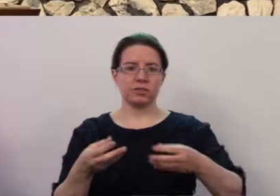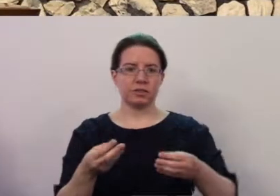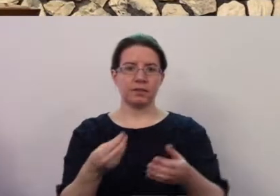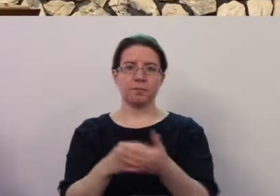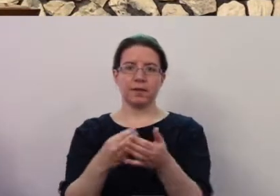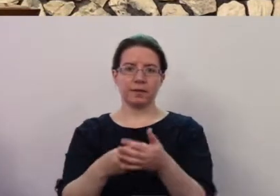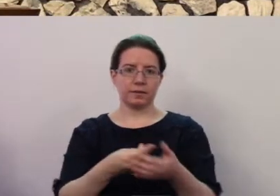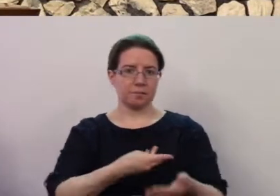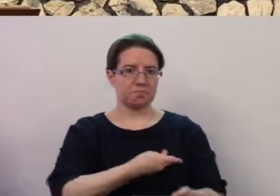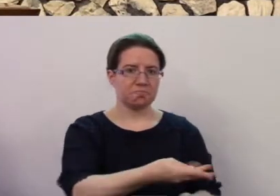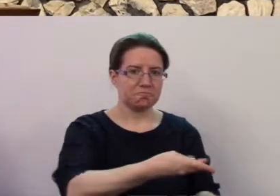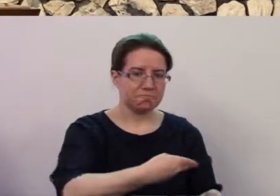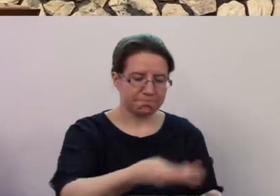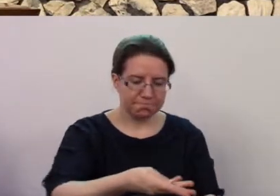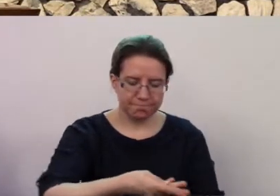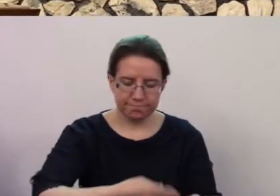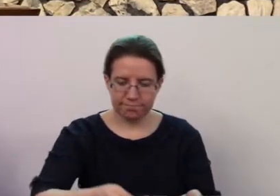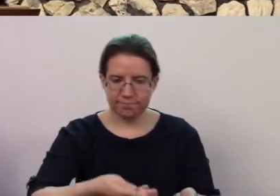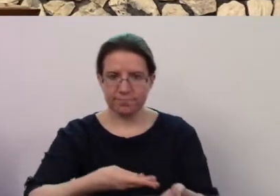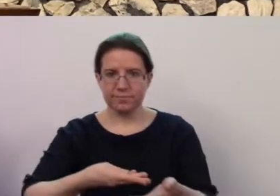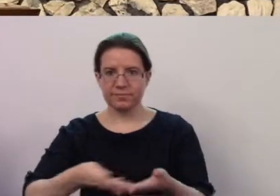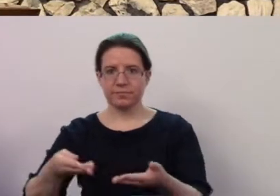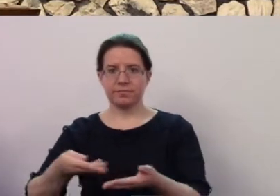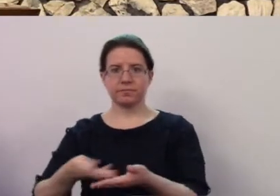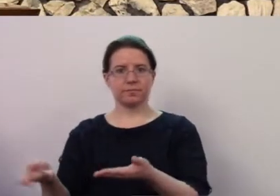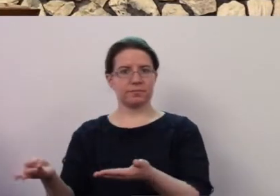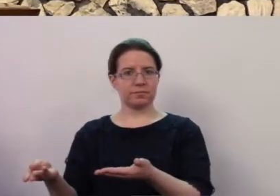portion of their money away in philanthropic